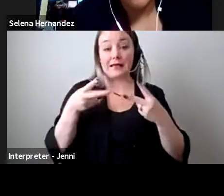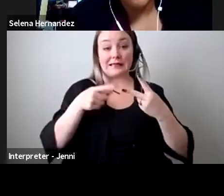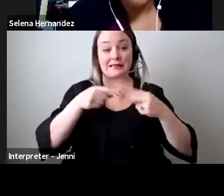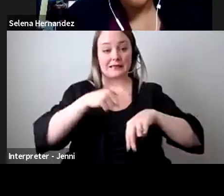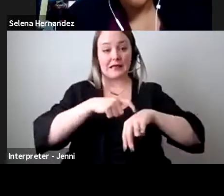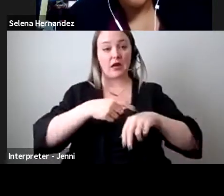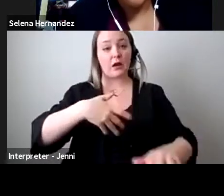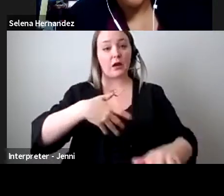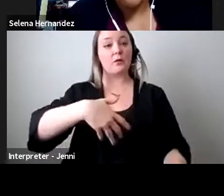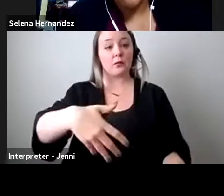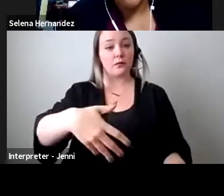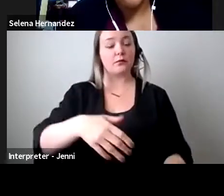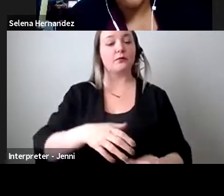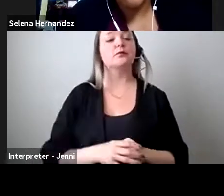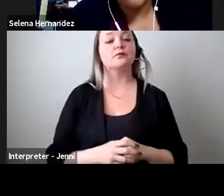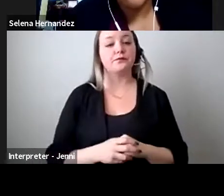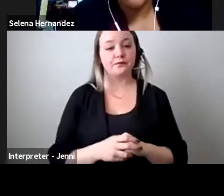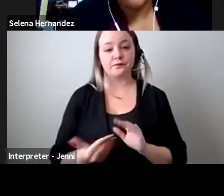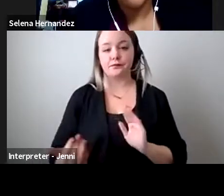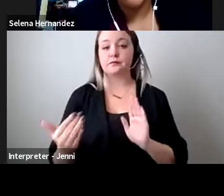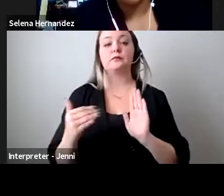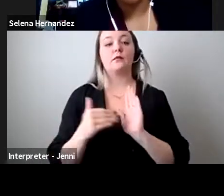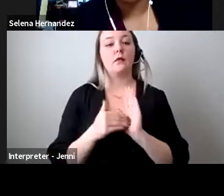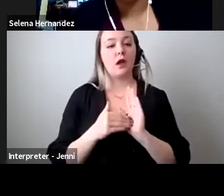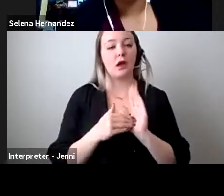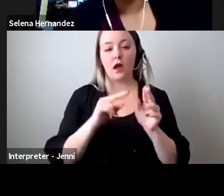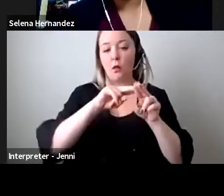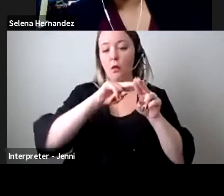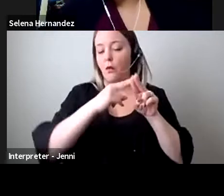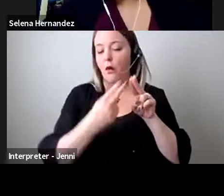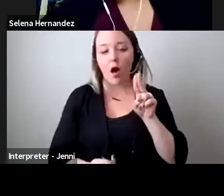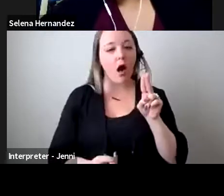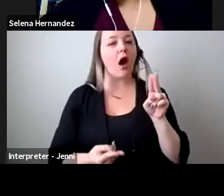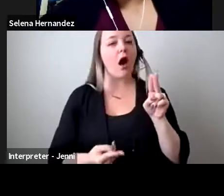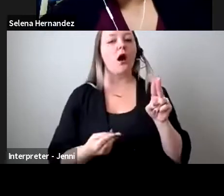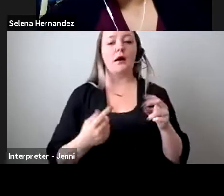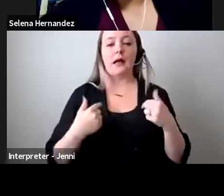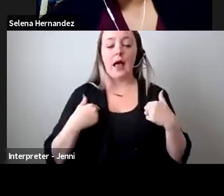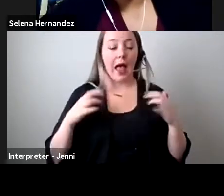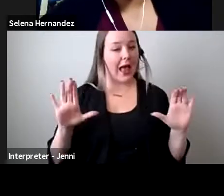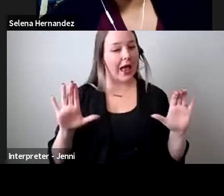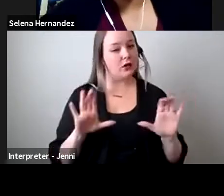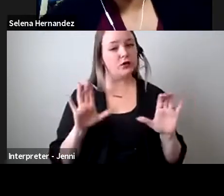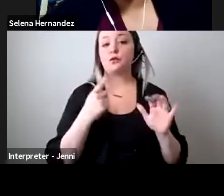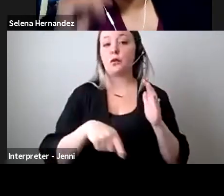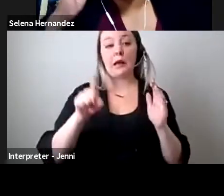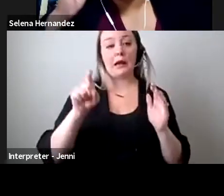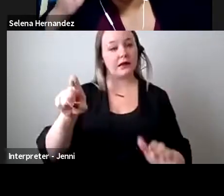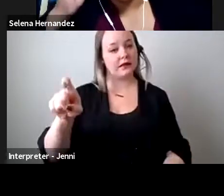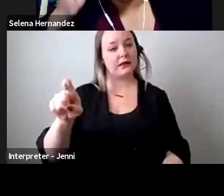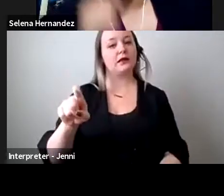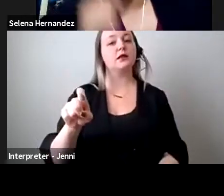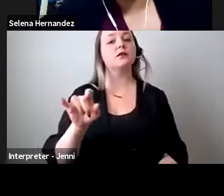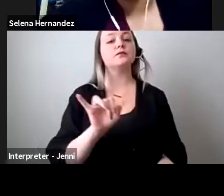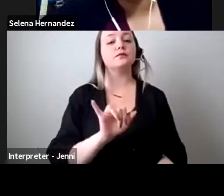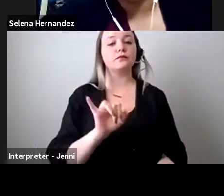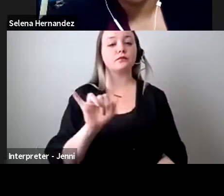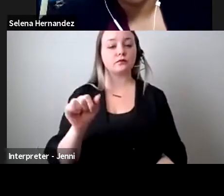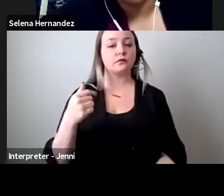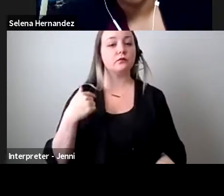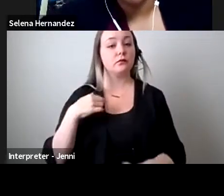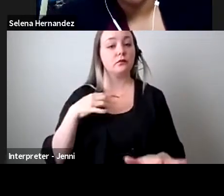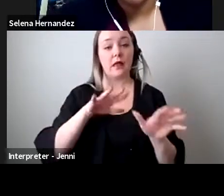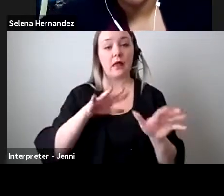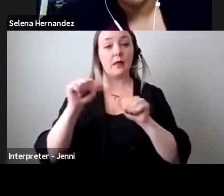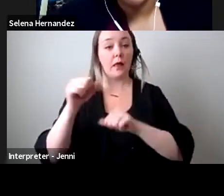came about. And once again, I was losing drastic weight. I did what I needed to do. And I also let the hospital